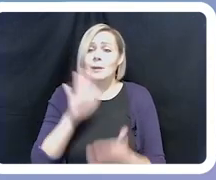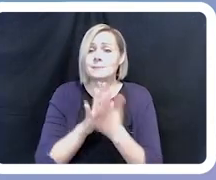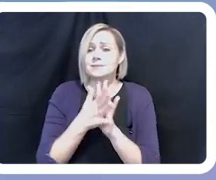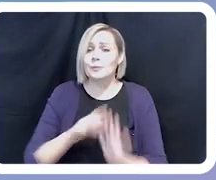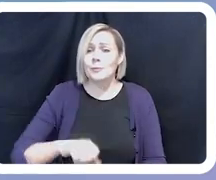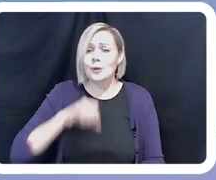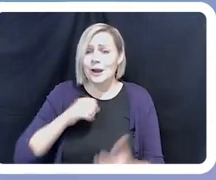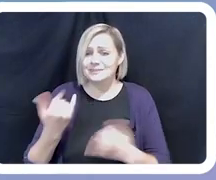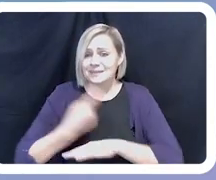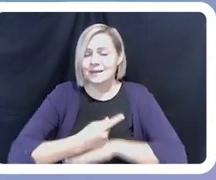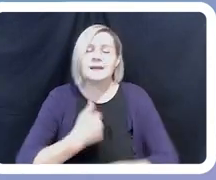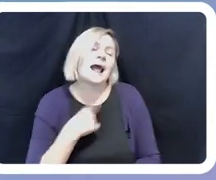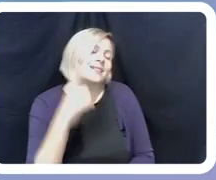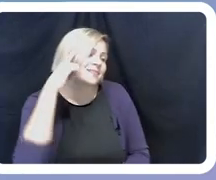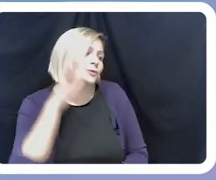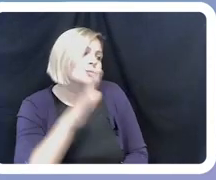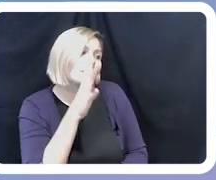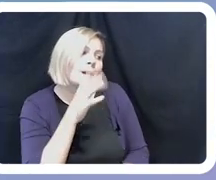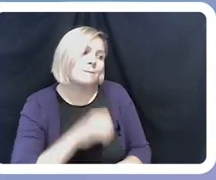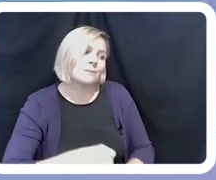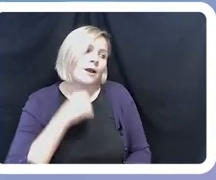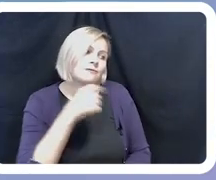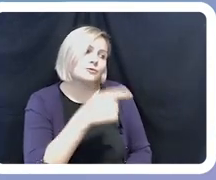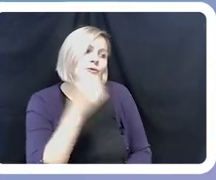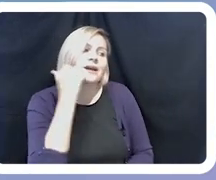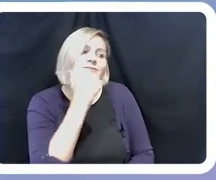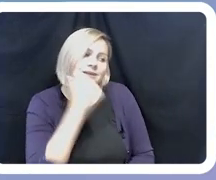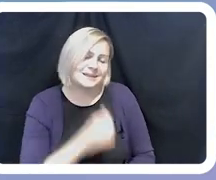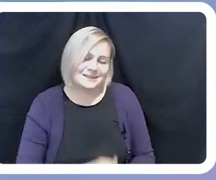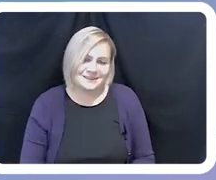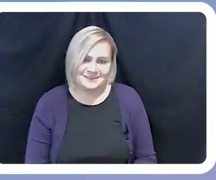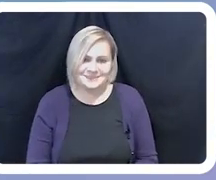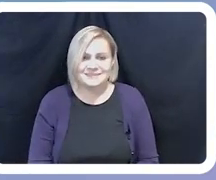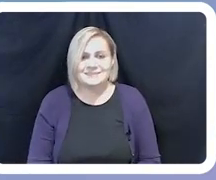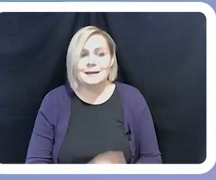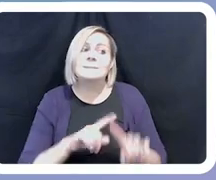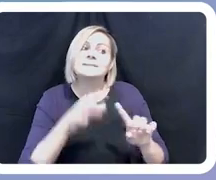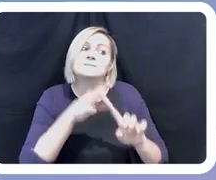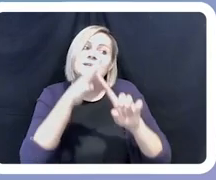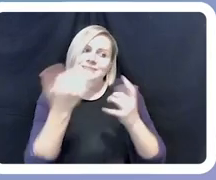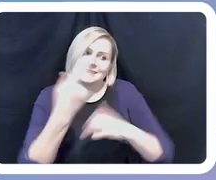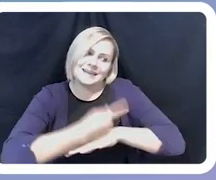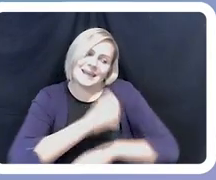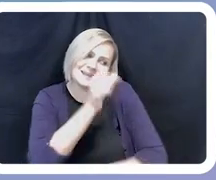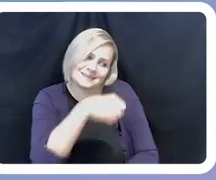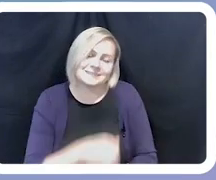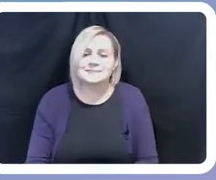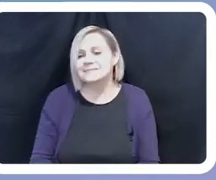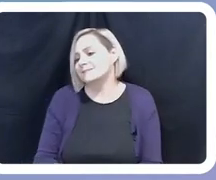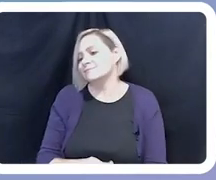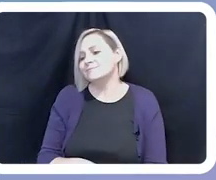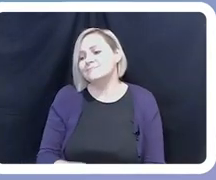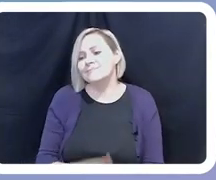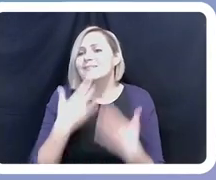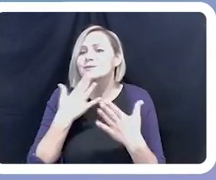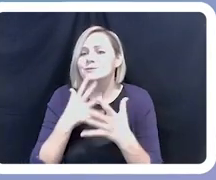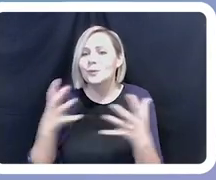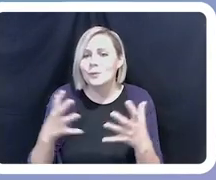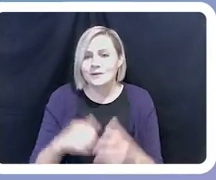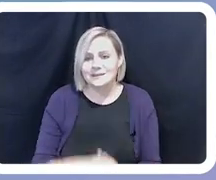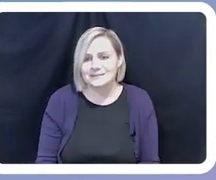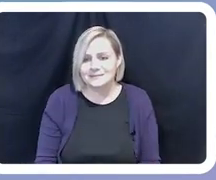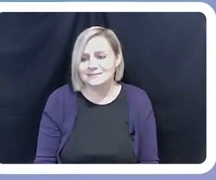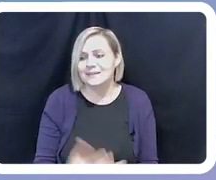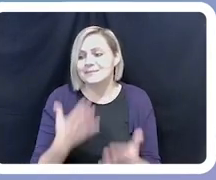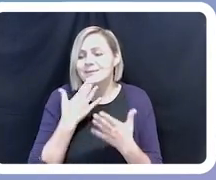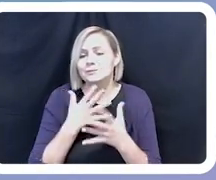today. No, oh, I bet your mom is proud of you every day, but yes, particularly proud today, right? Yes. Congratulations. Thank you so